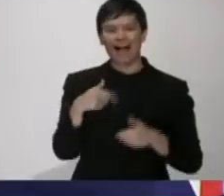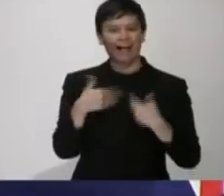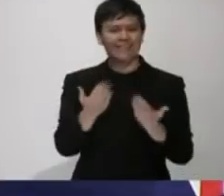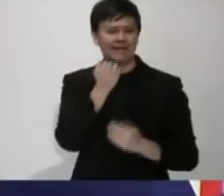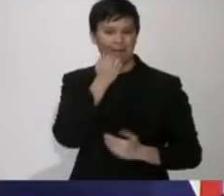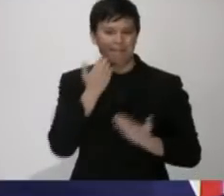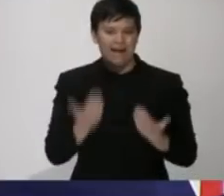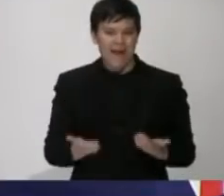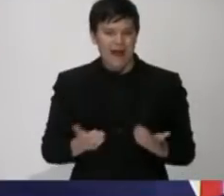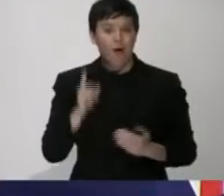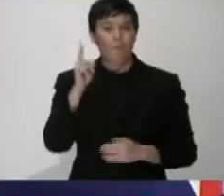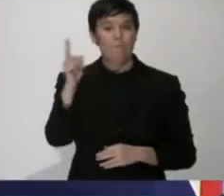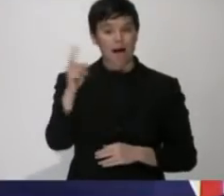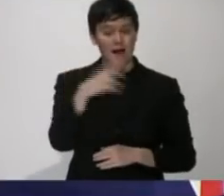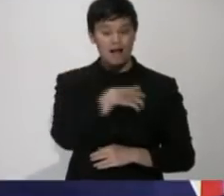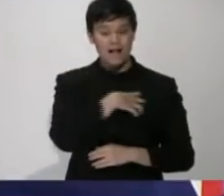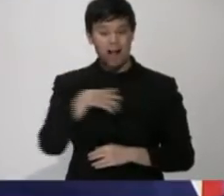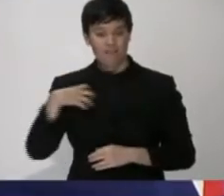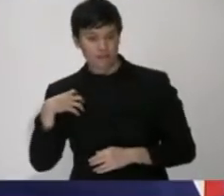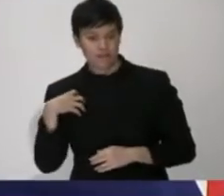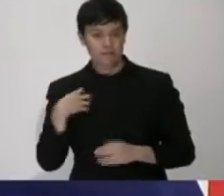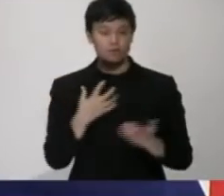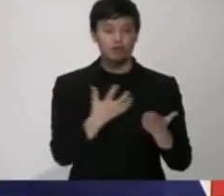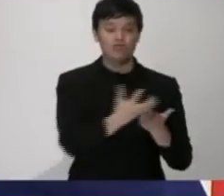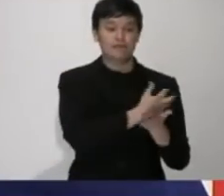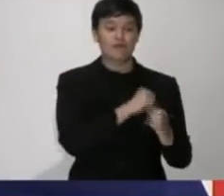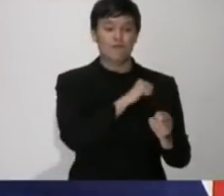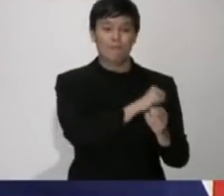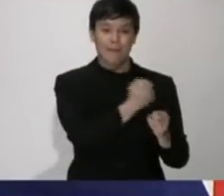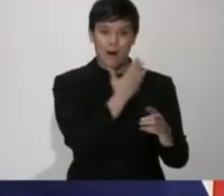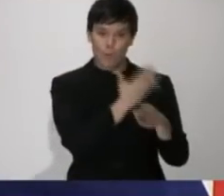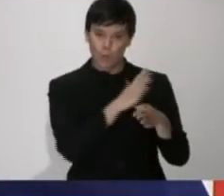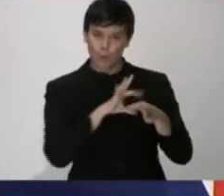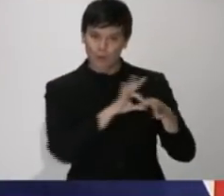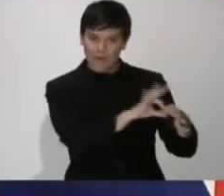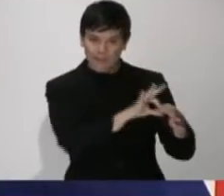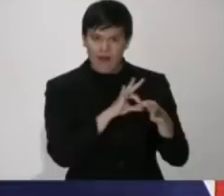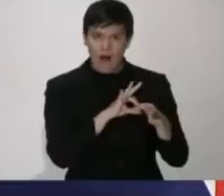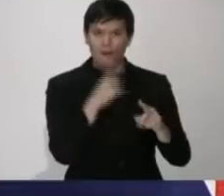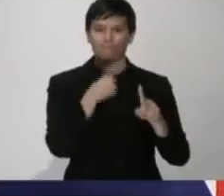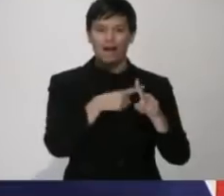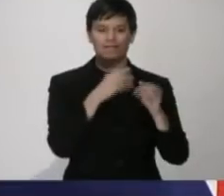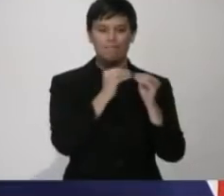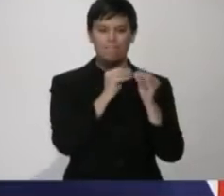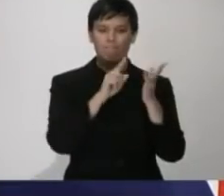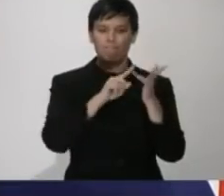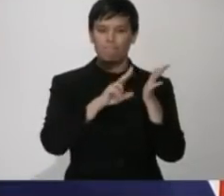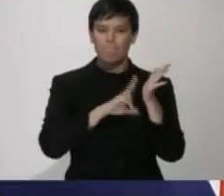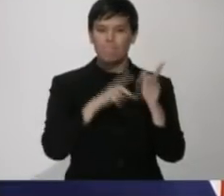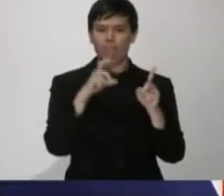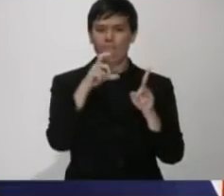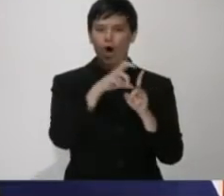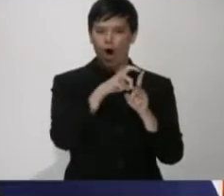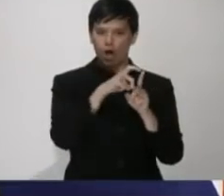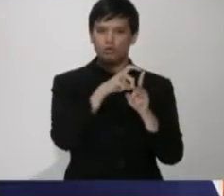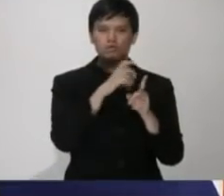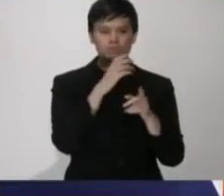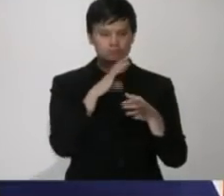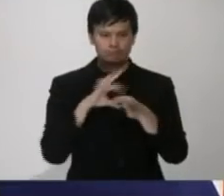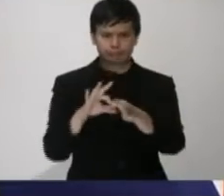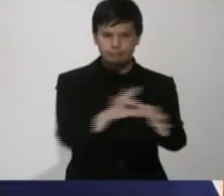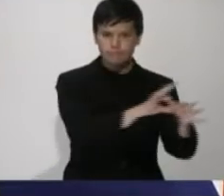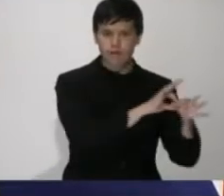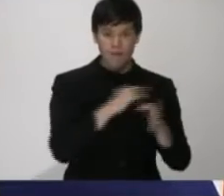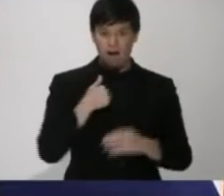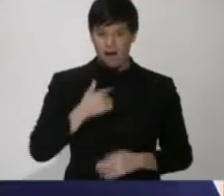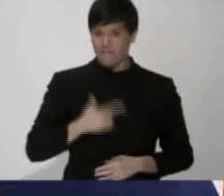have been working together around its role in the secondary bond market, making sure that the money is there. But I'm still confident